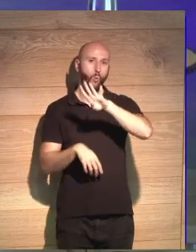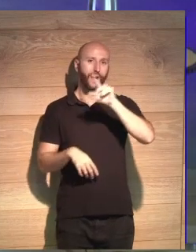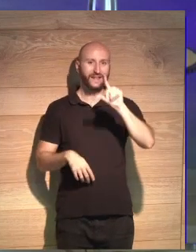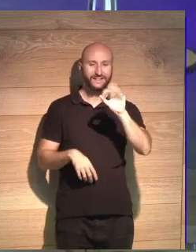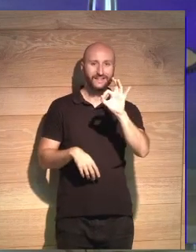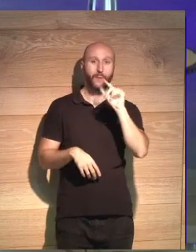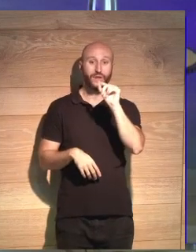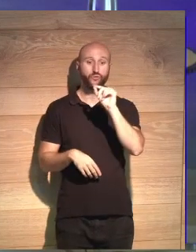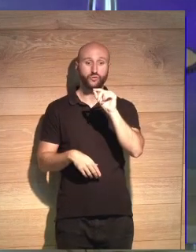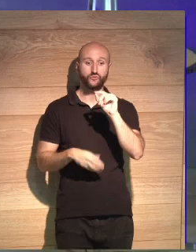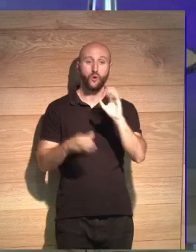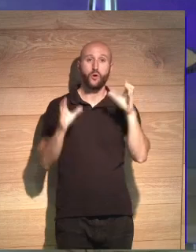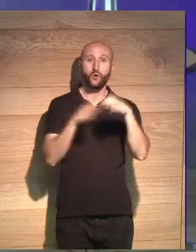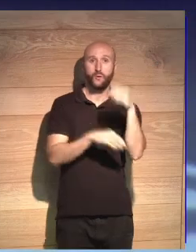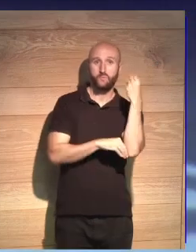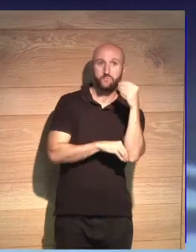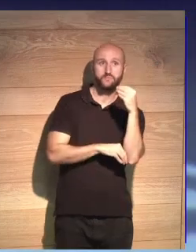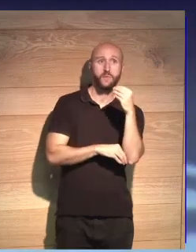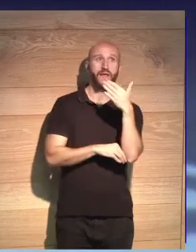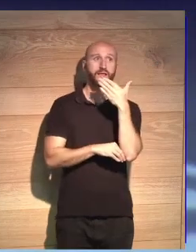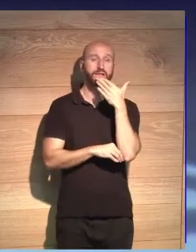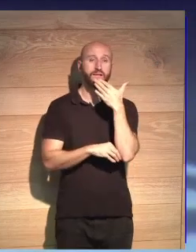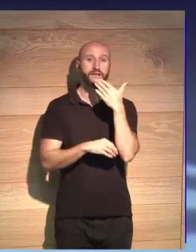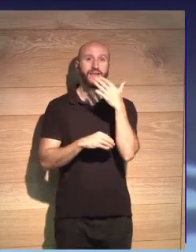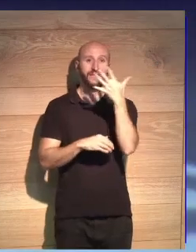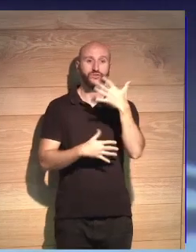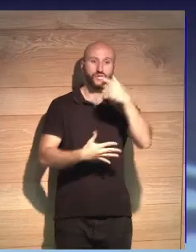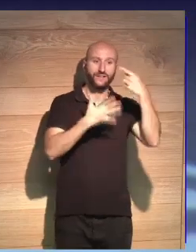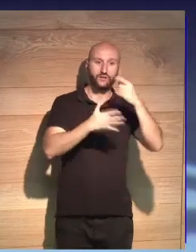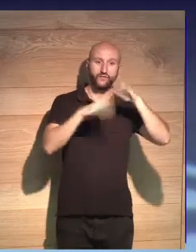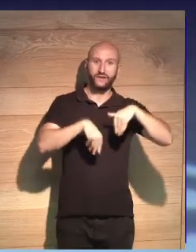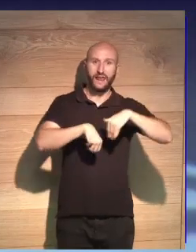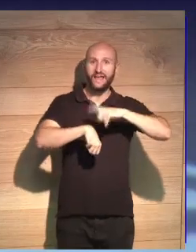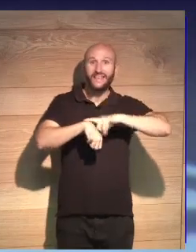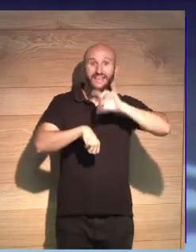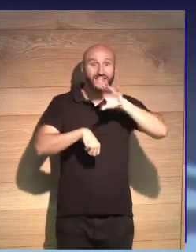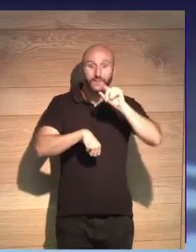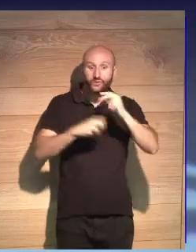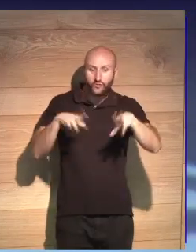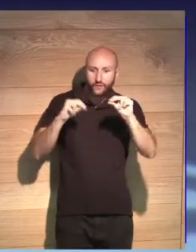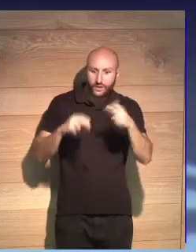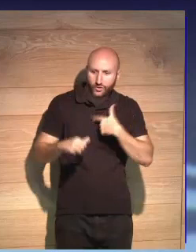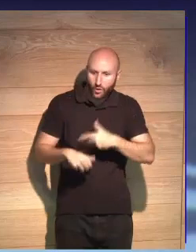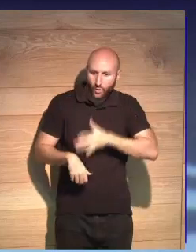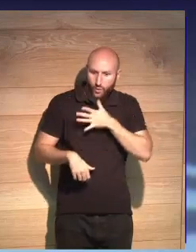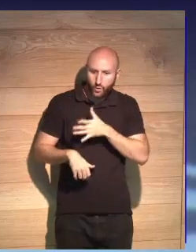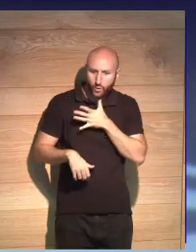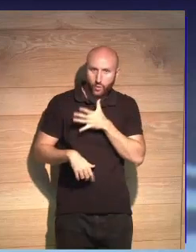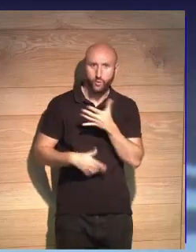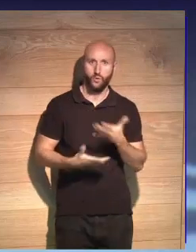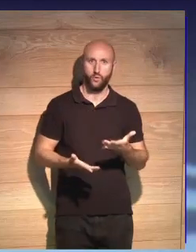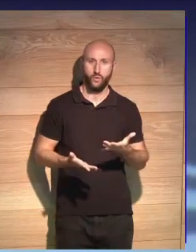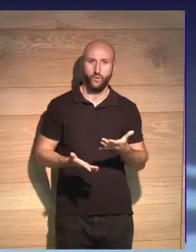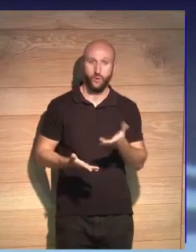were planned for 40 minutes could be overcome in 20 minutes